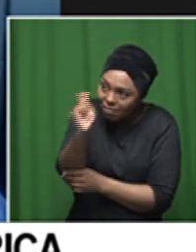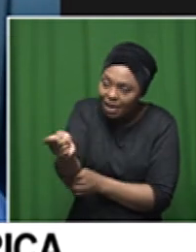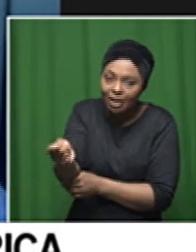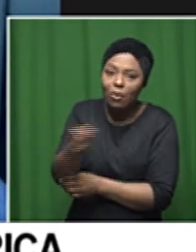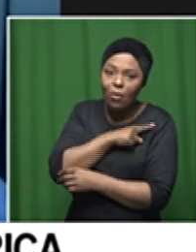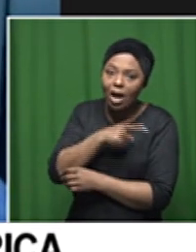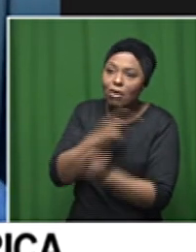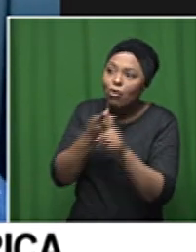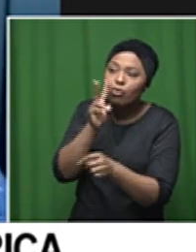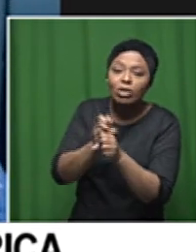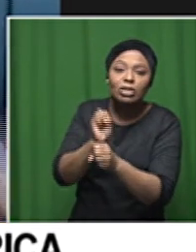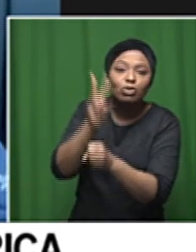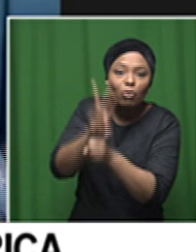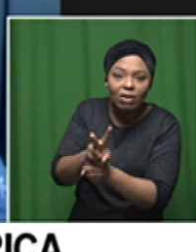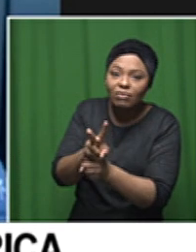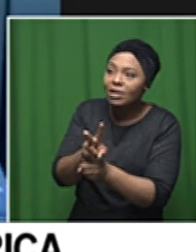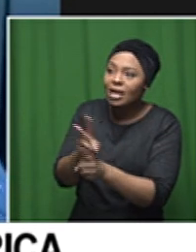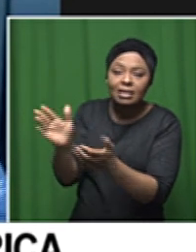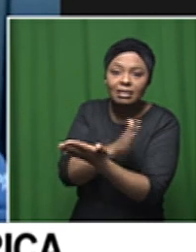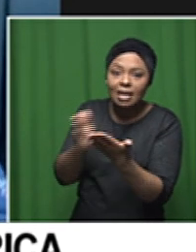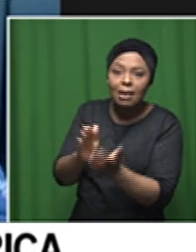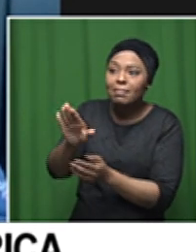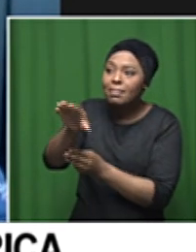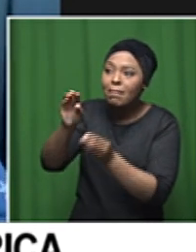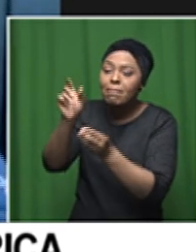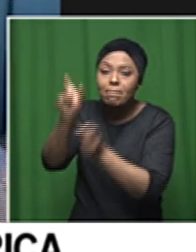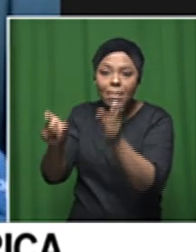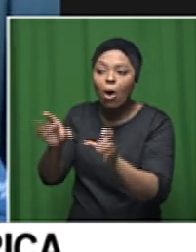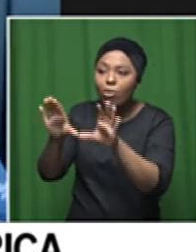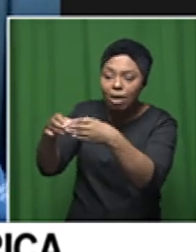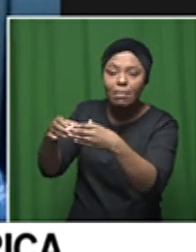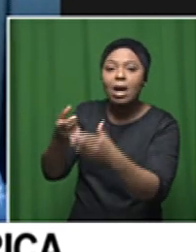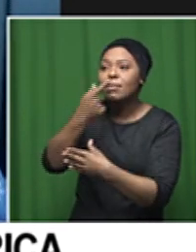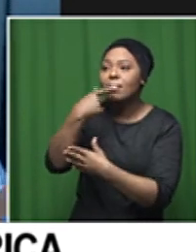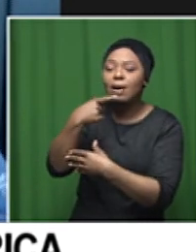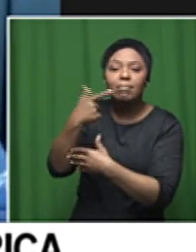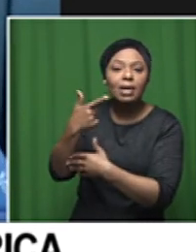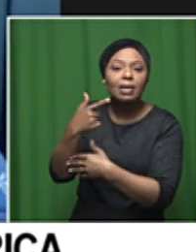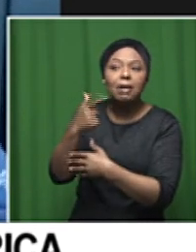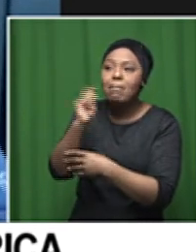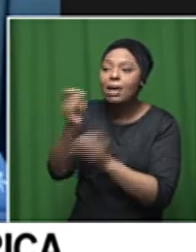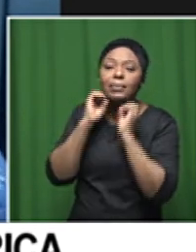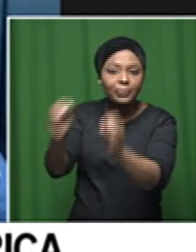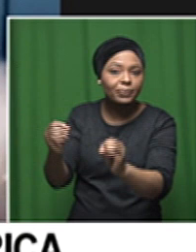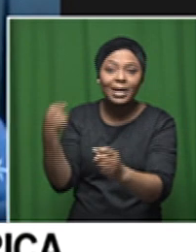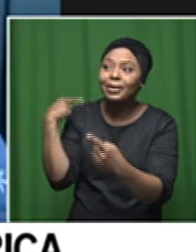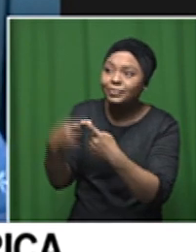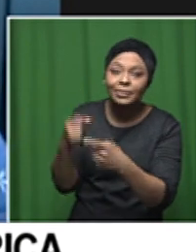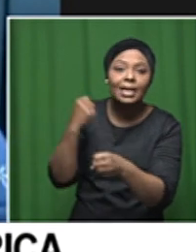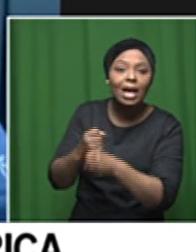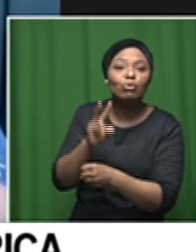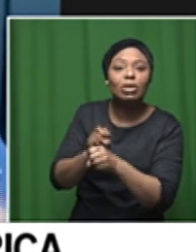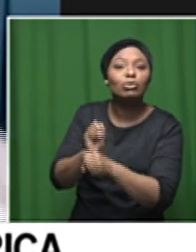2012. I can tell you, in 2020, paid them off. The reason is, once owing